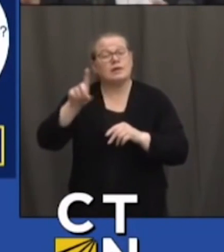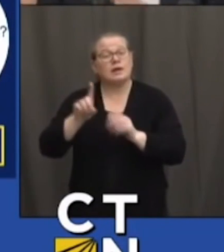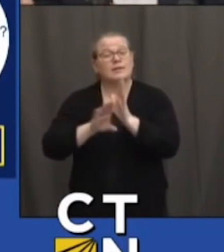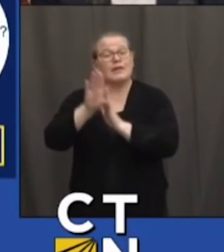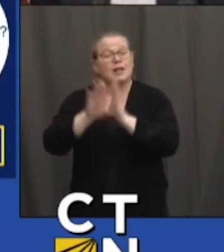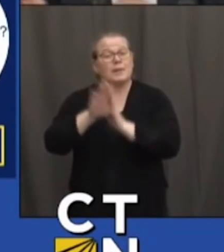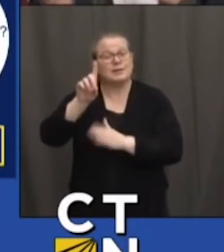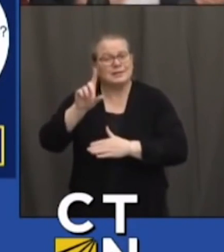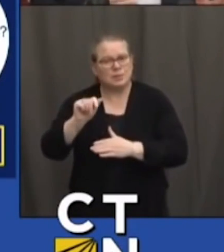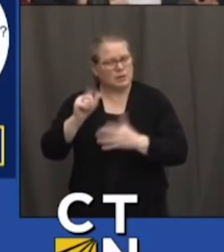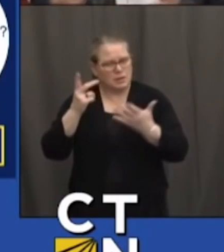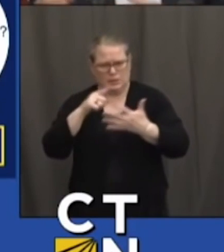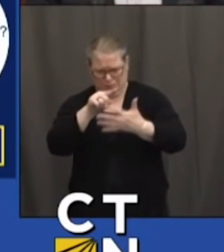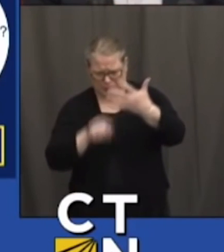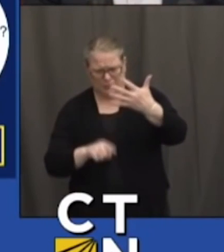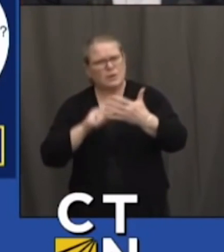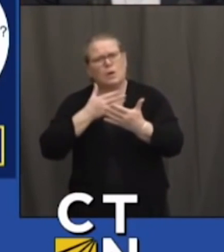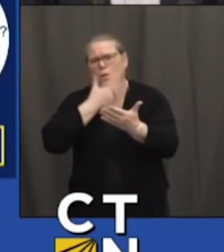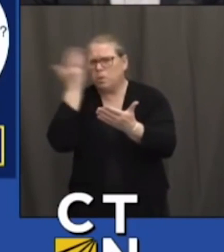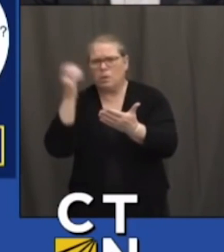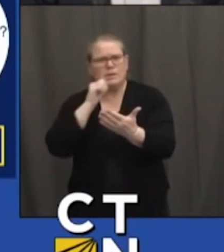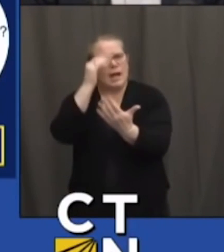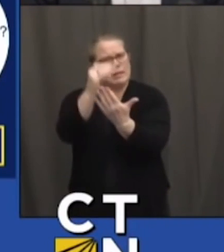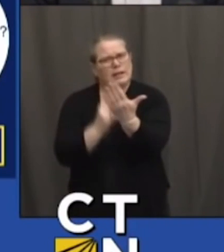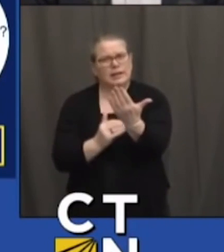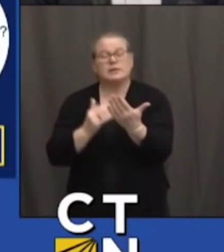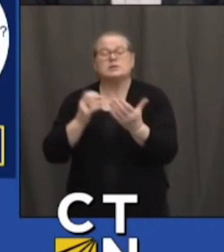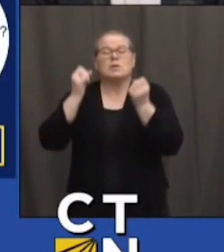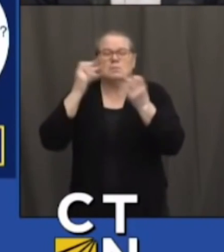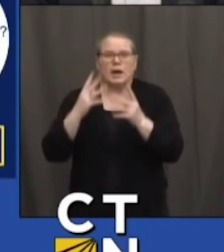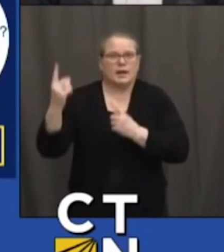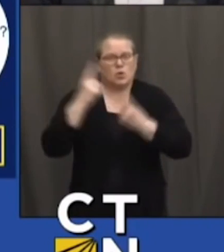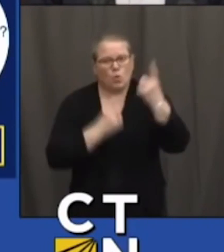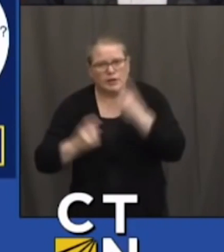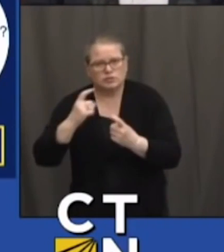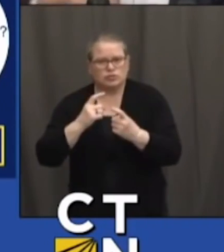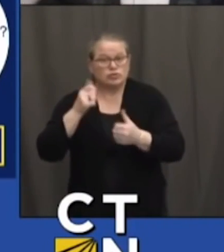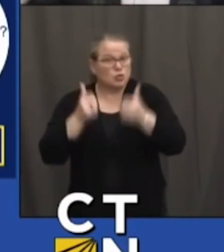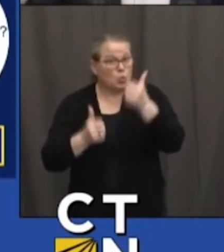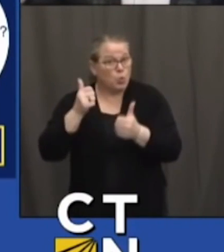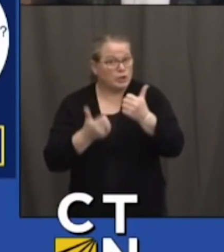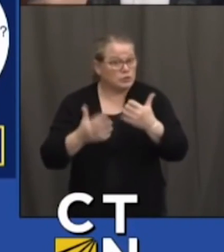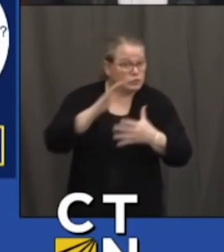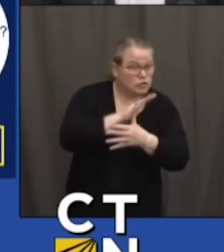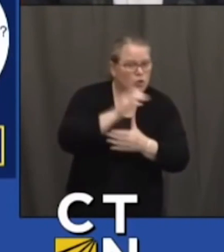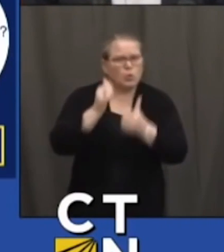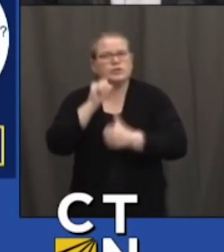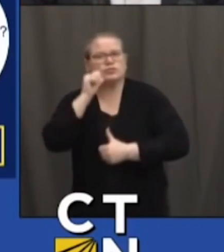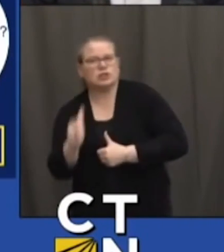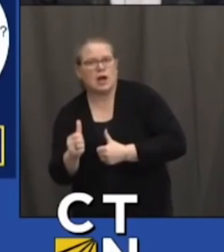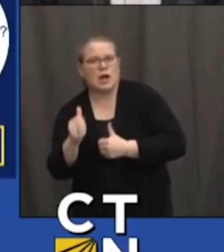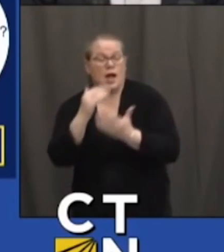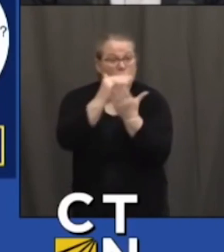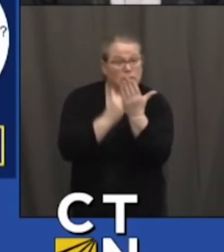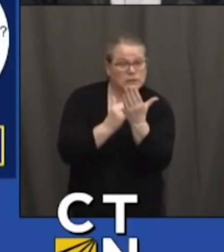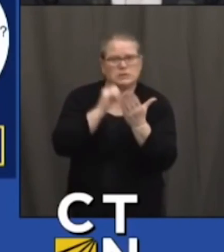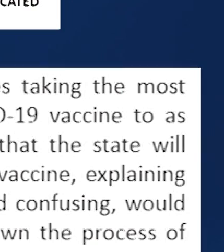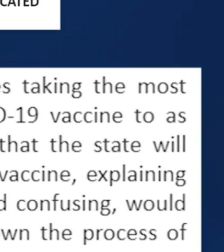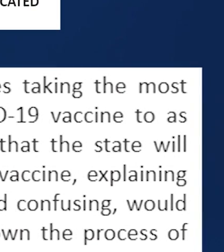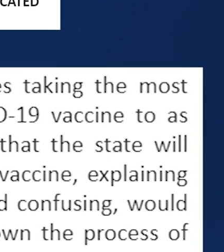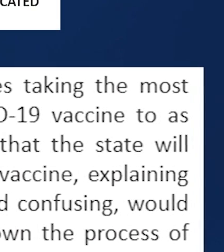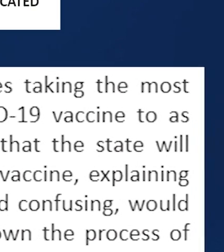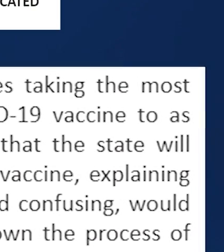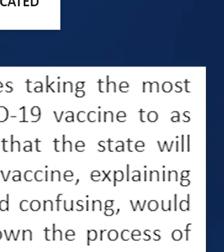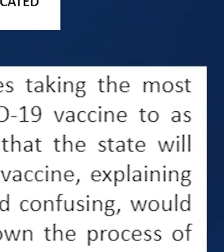we had about what should be on the list, what should not. Do I need a doctor's note or I just self-identify that I have